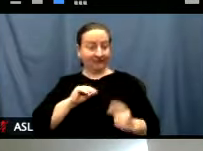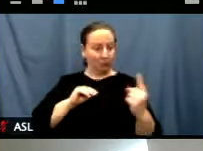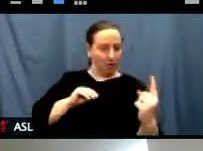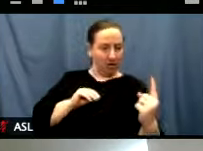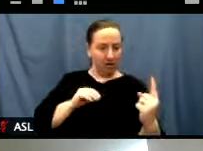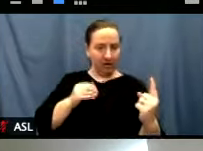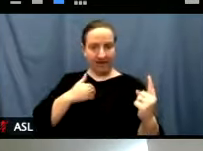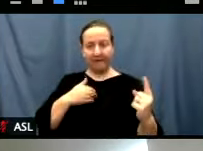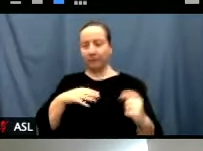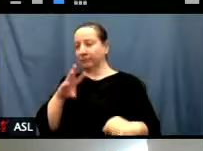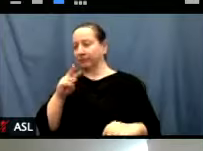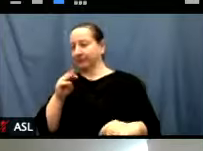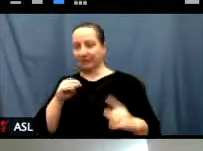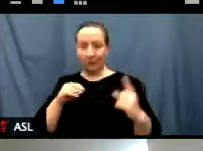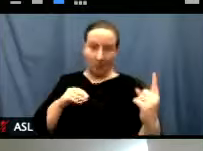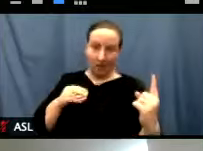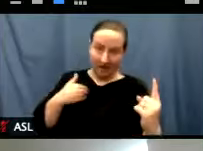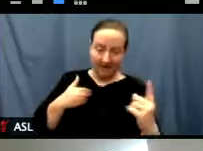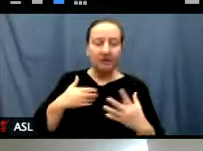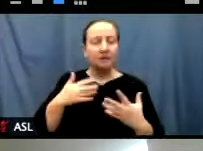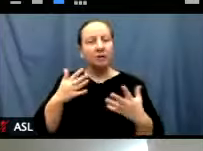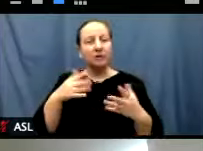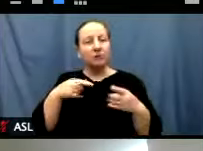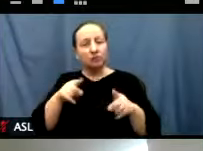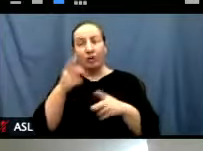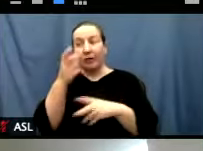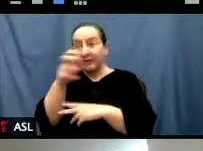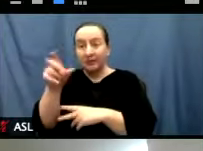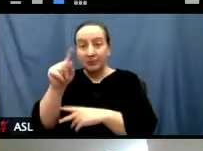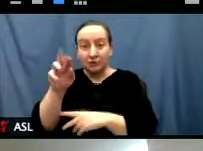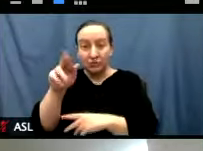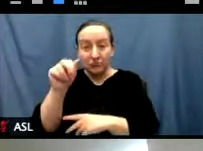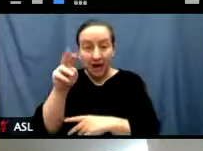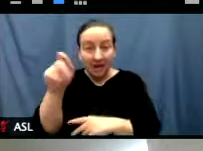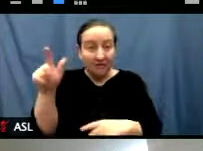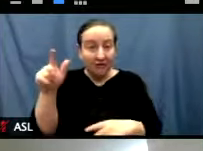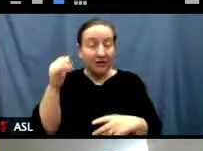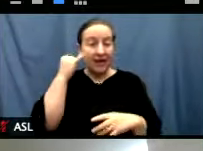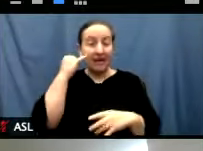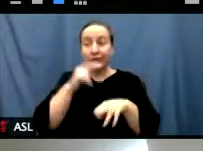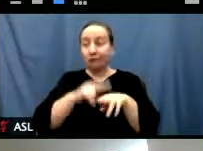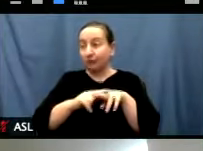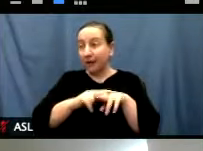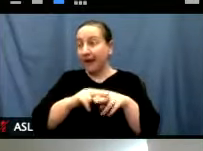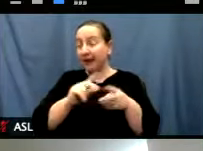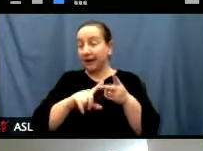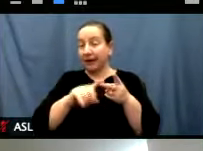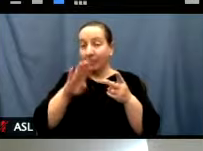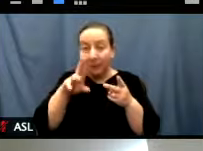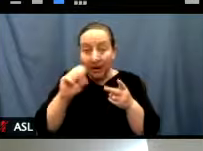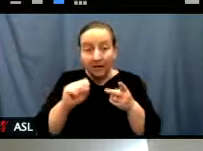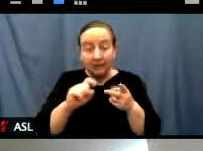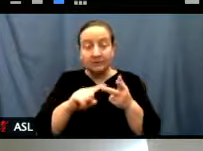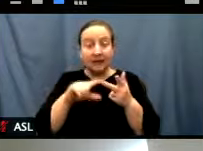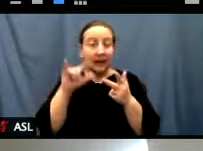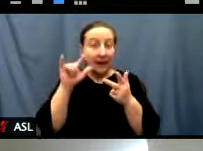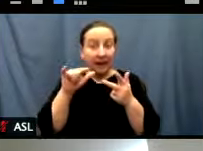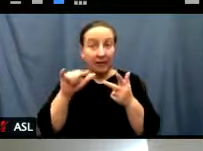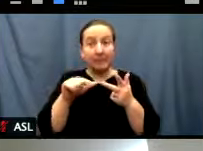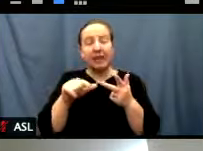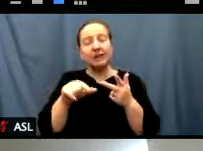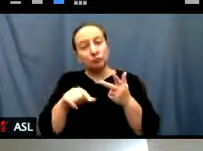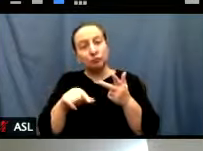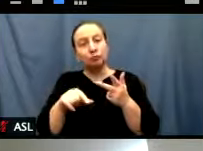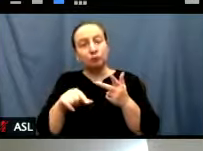And during the course of travel, so whether that's, you're taking a train, you're taking a bus, or you're taking an airplane, you are going